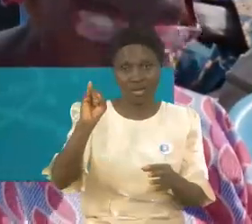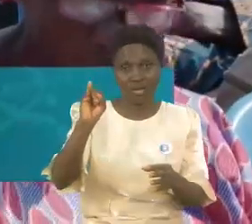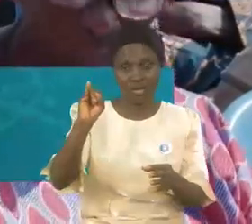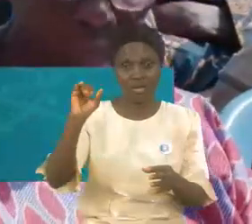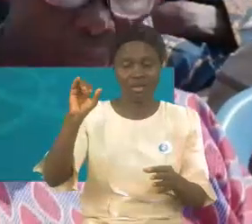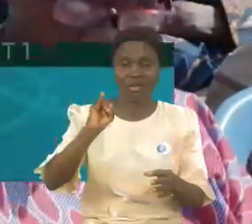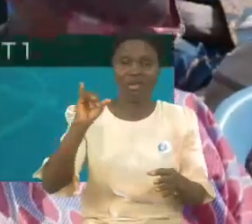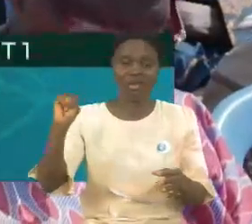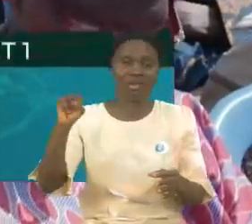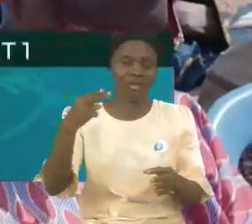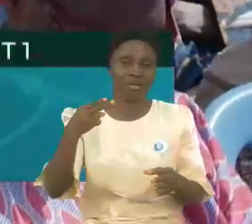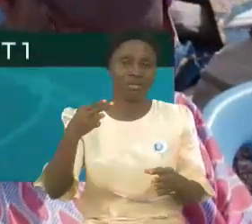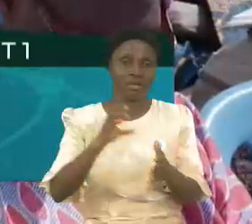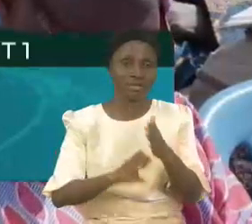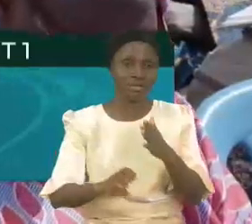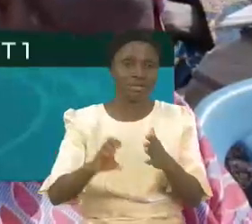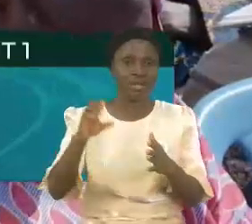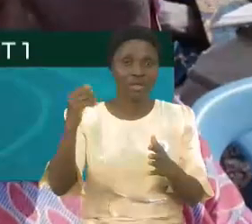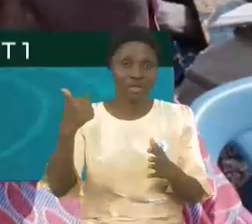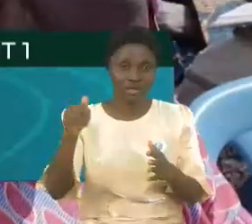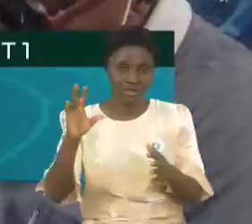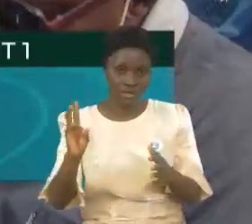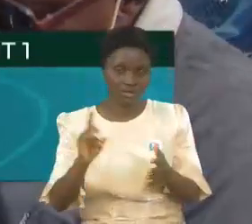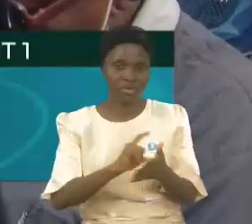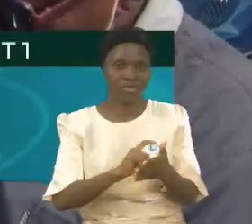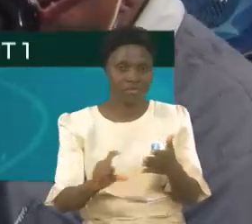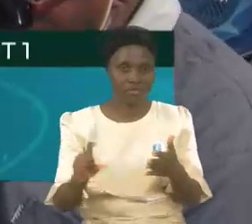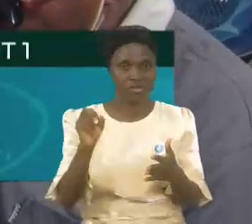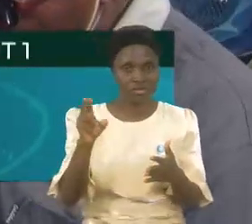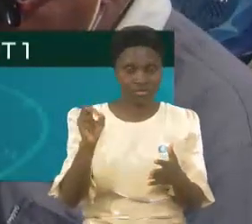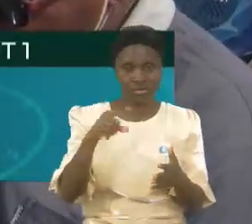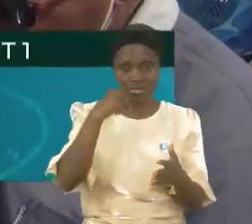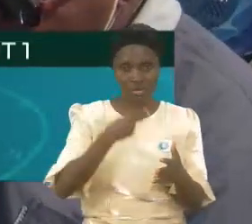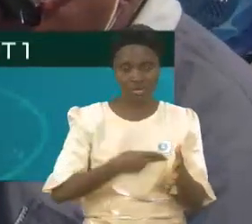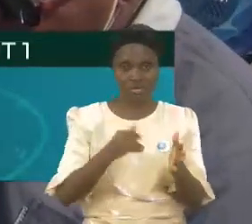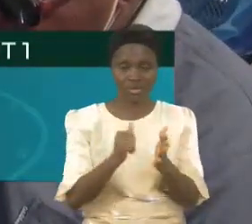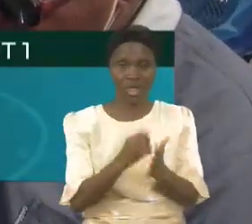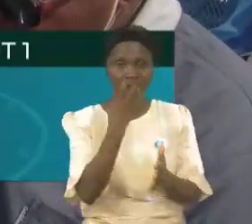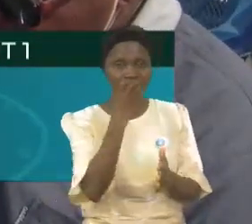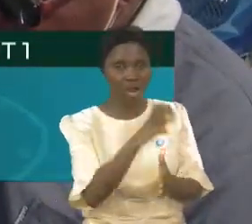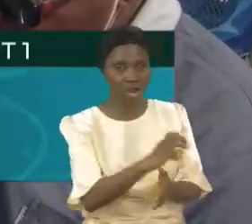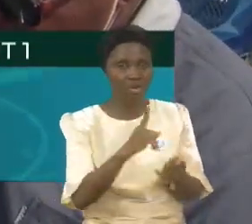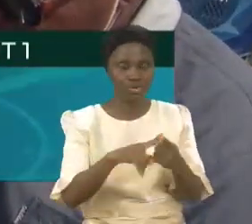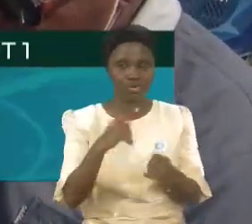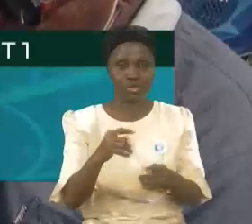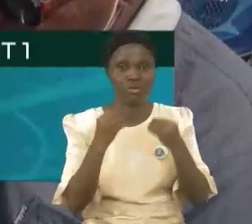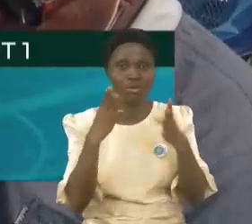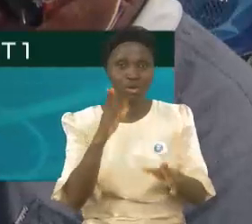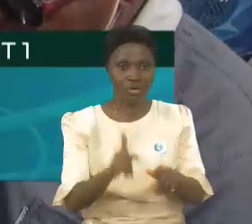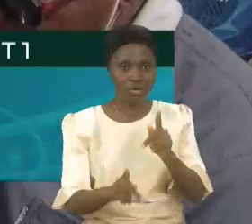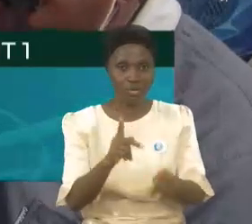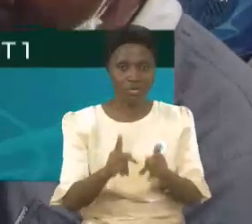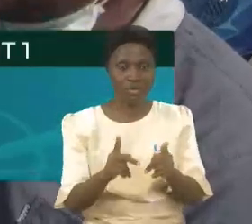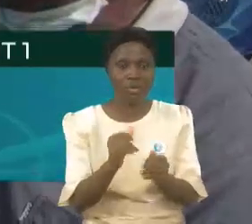Isaiah chapter 17, verse 12, it tells us there, it said, woe to the multitude of many people